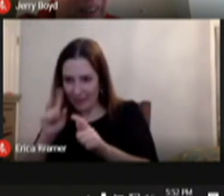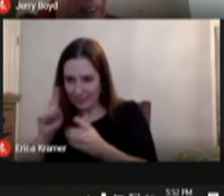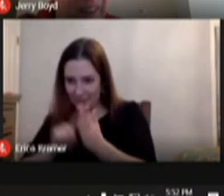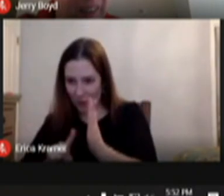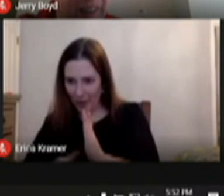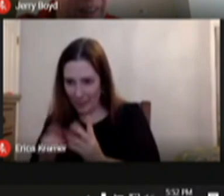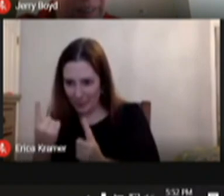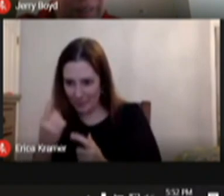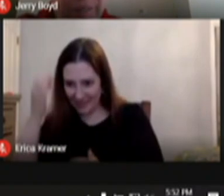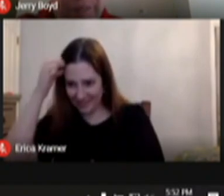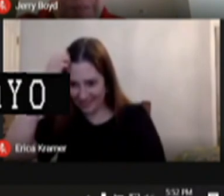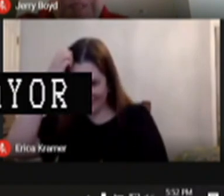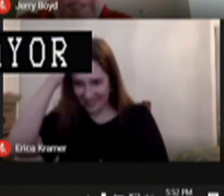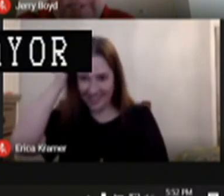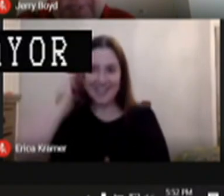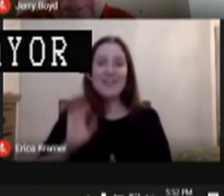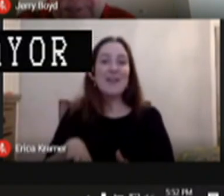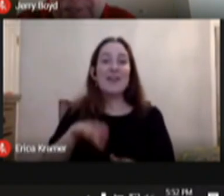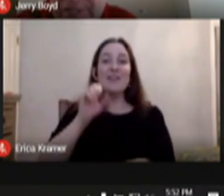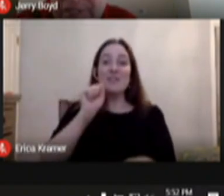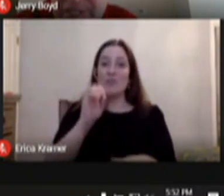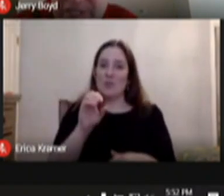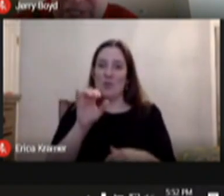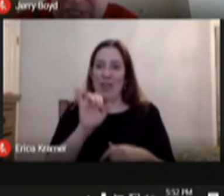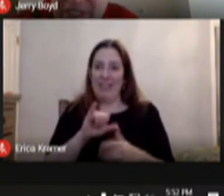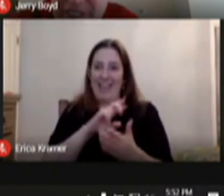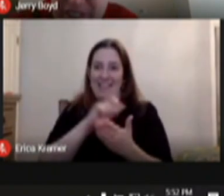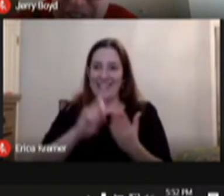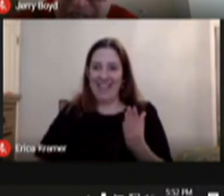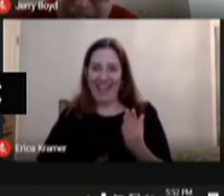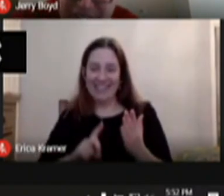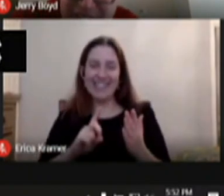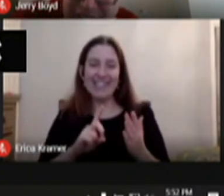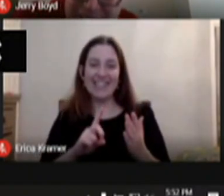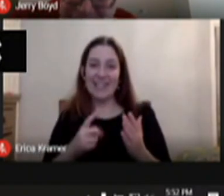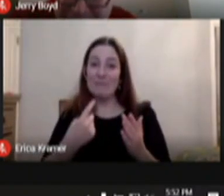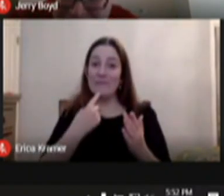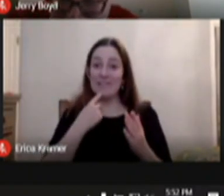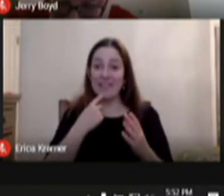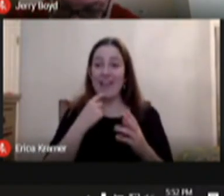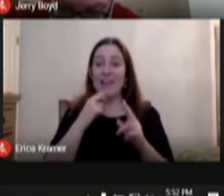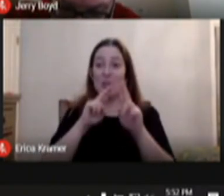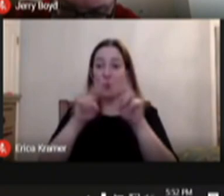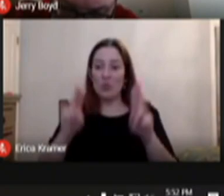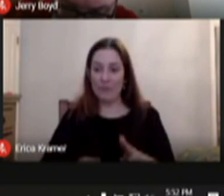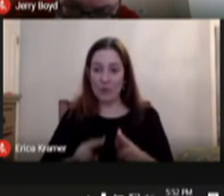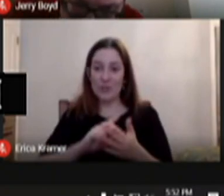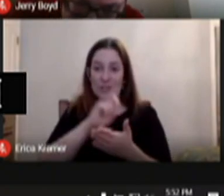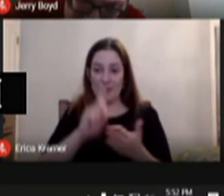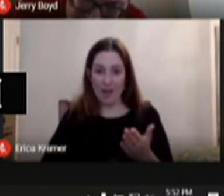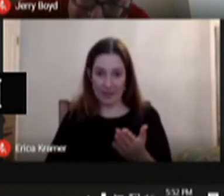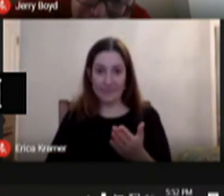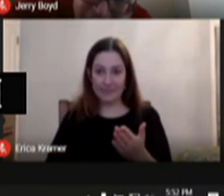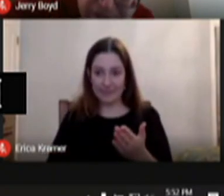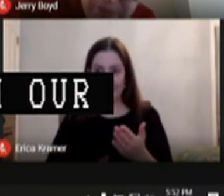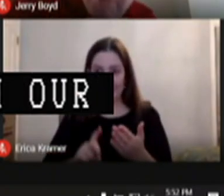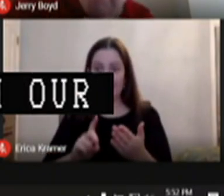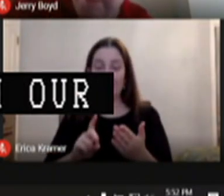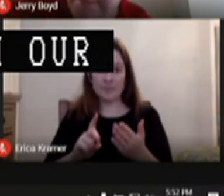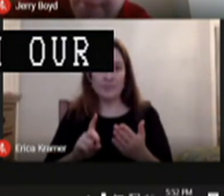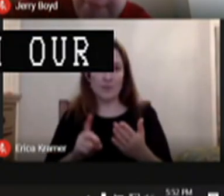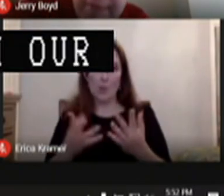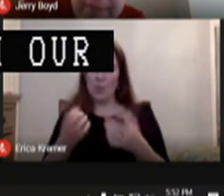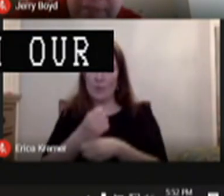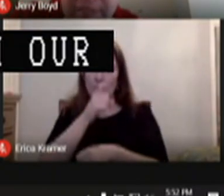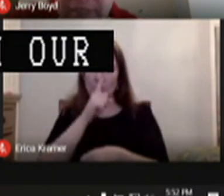office and certainly a driver of this design. And when we say universal design, our goal is to bake into every part